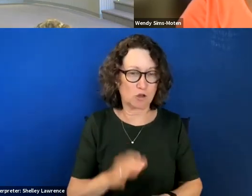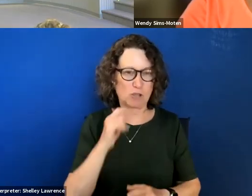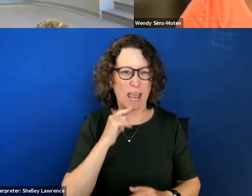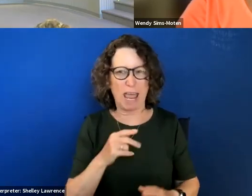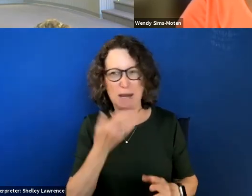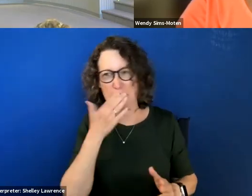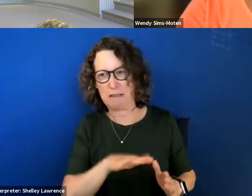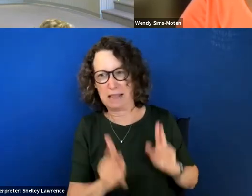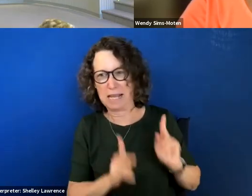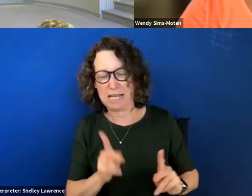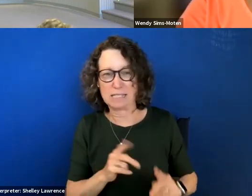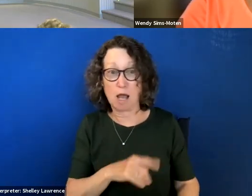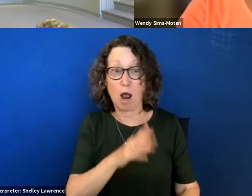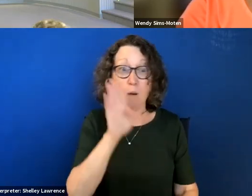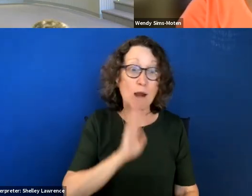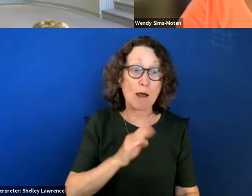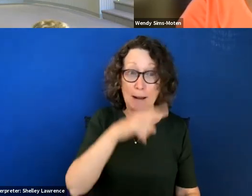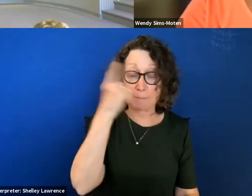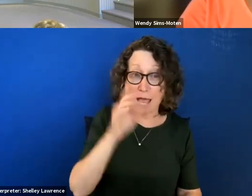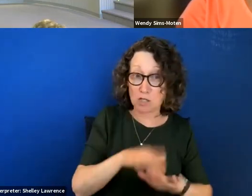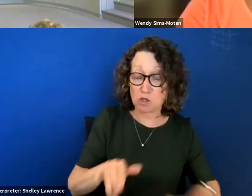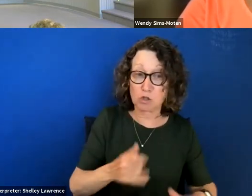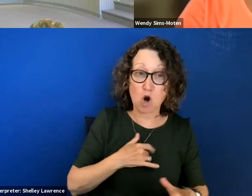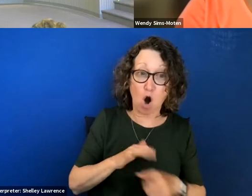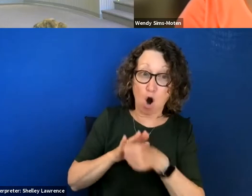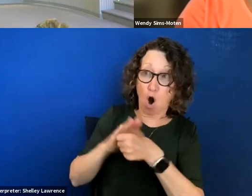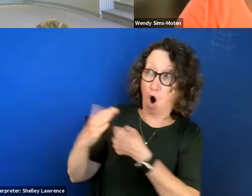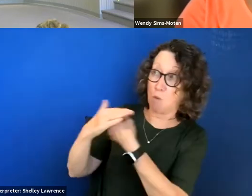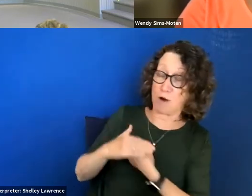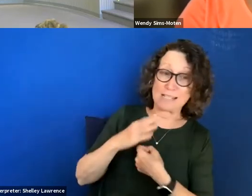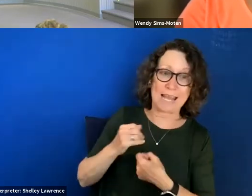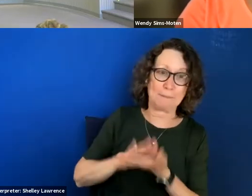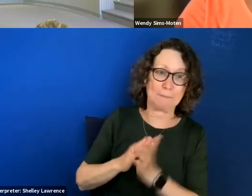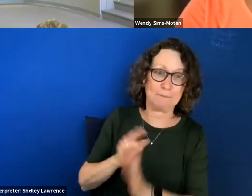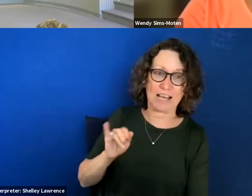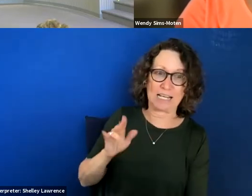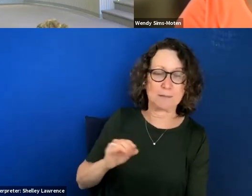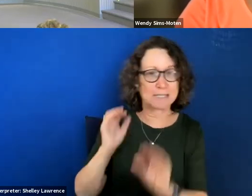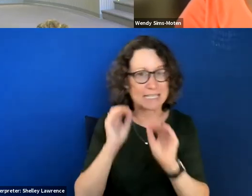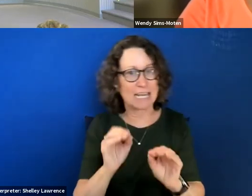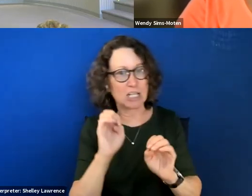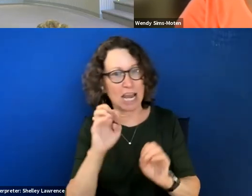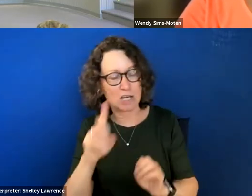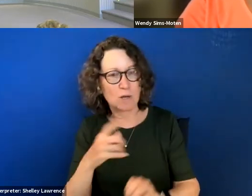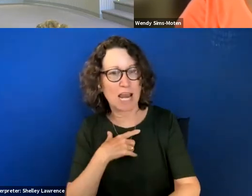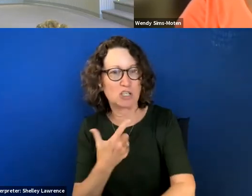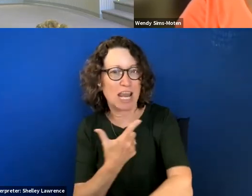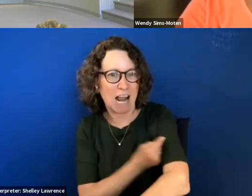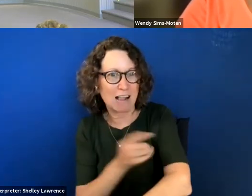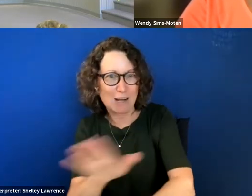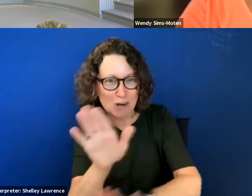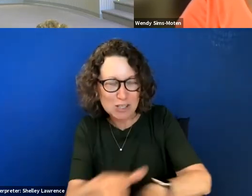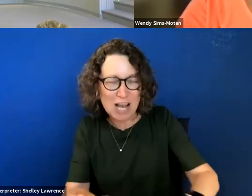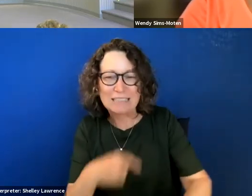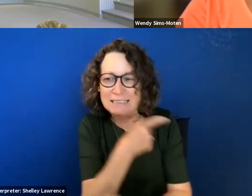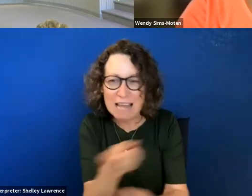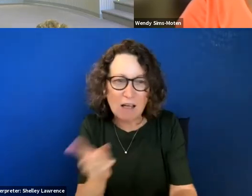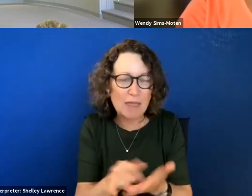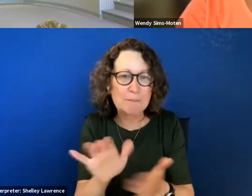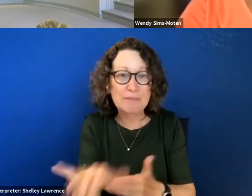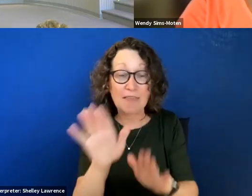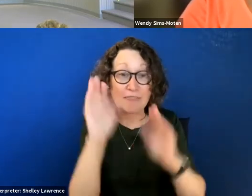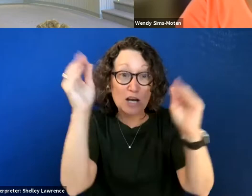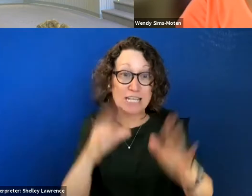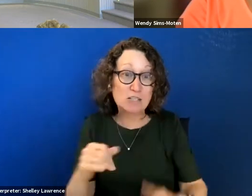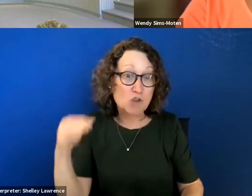villains. Brown and black children are oppressed and victims. Teach, educate, inoculate your child. Tell them that their